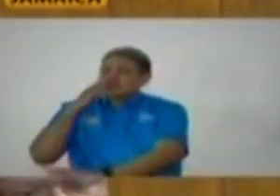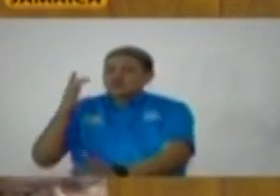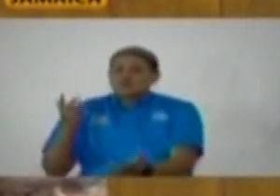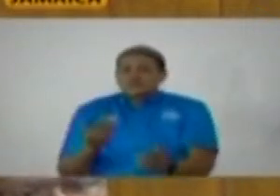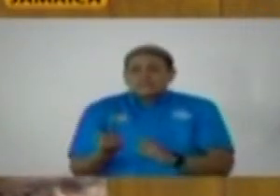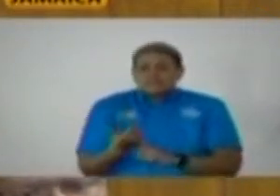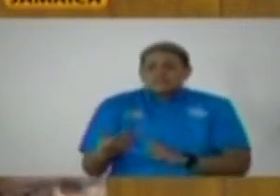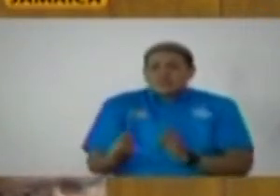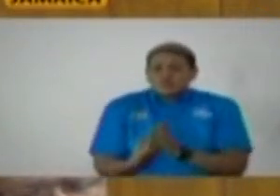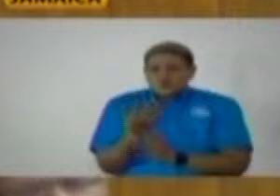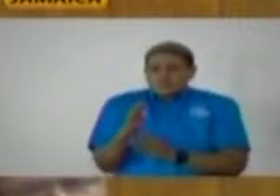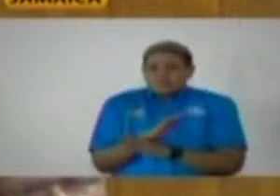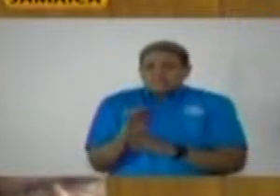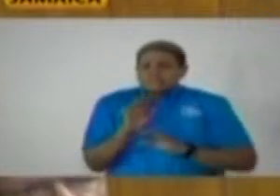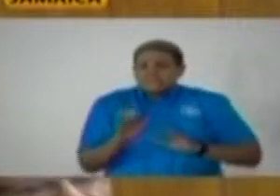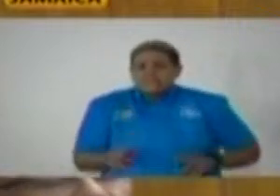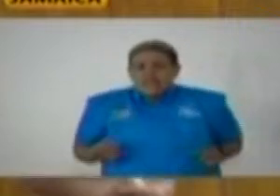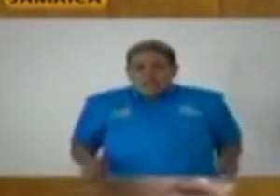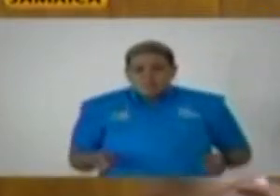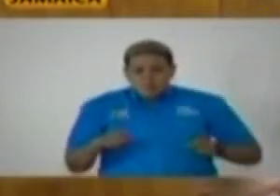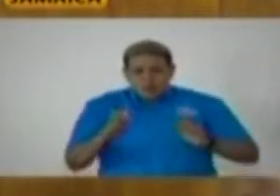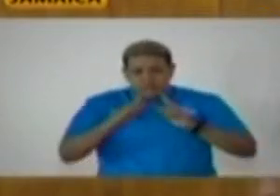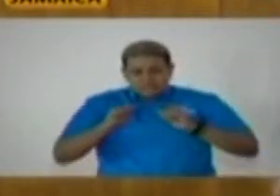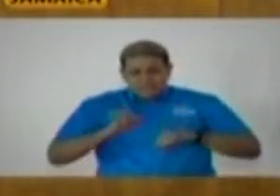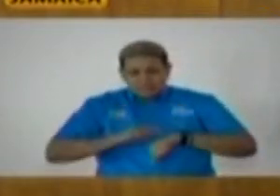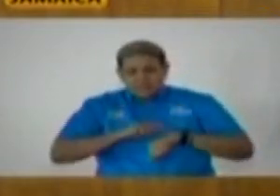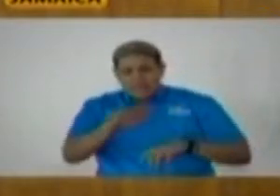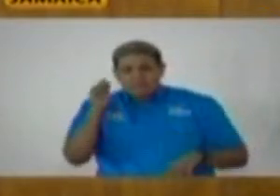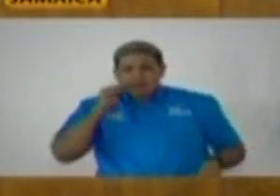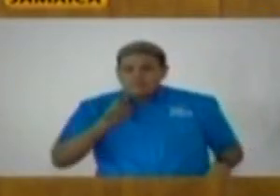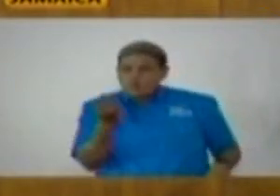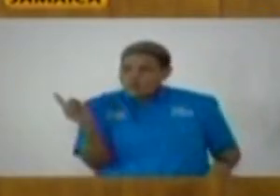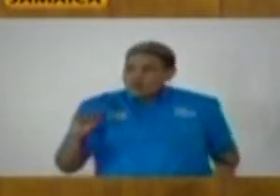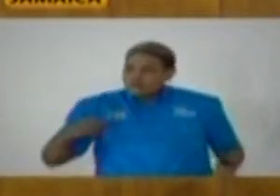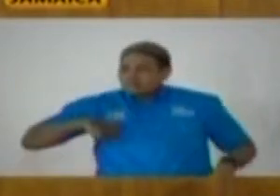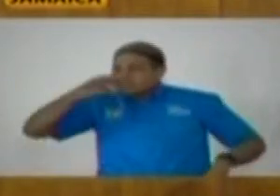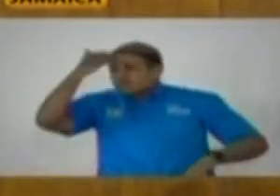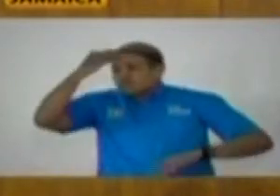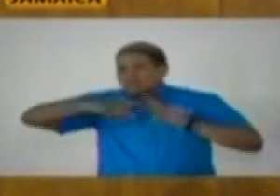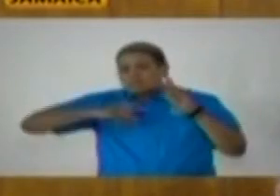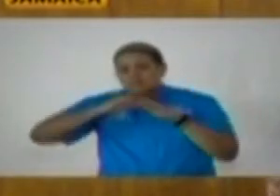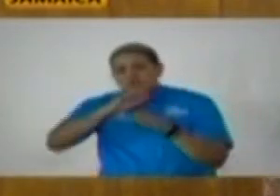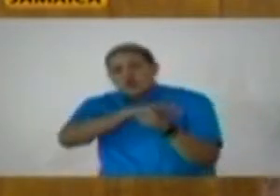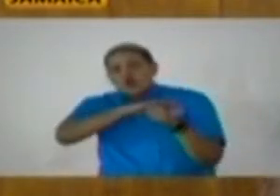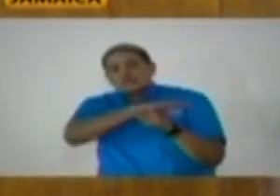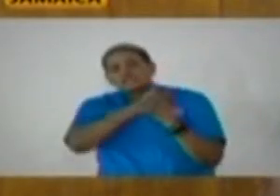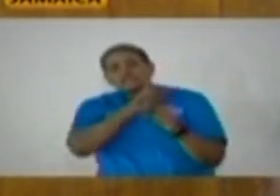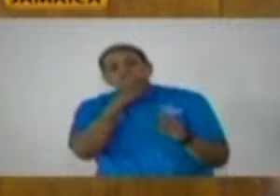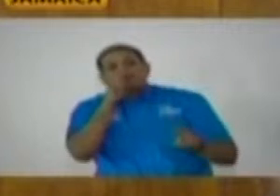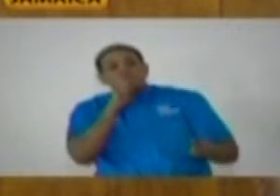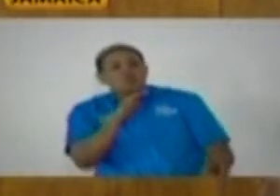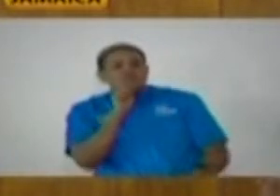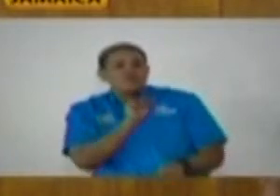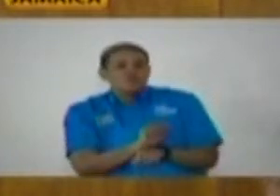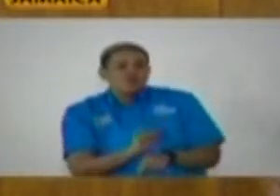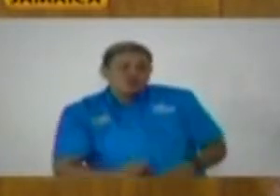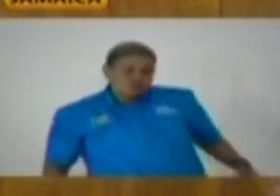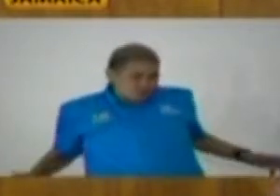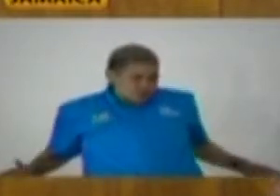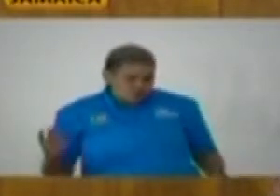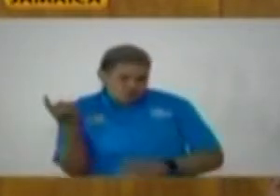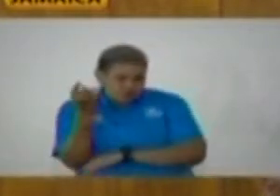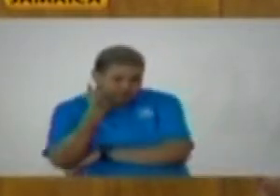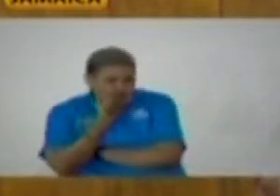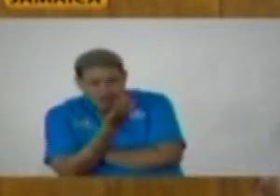and grow their businesses, while at the same time, every one of us know of people in our constituencies who are looking for work. Something